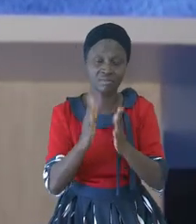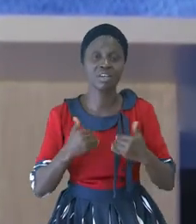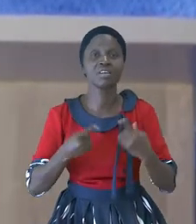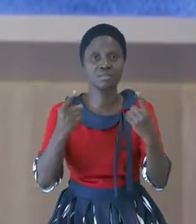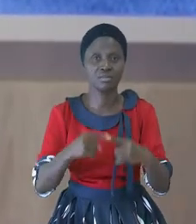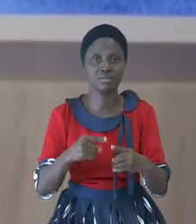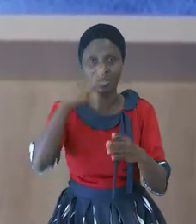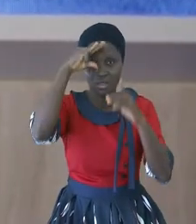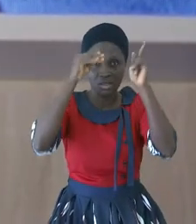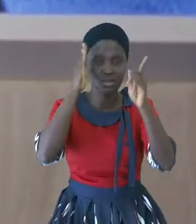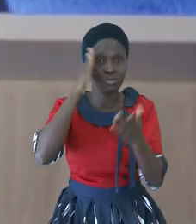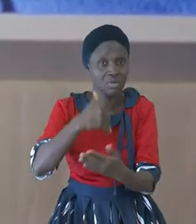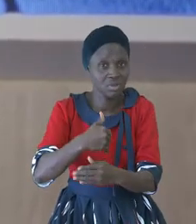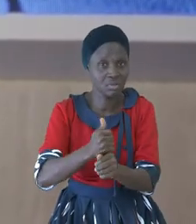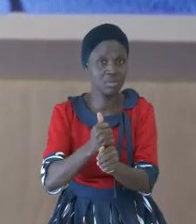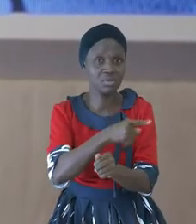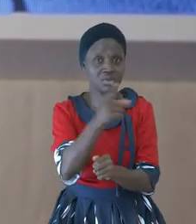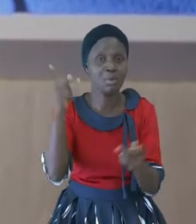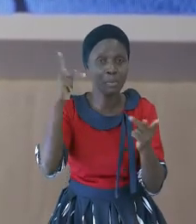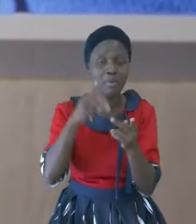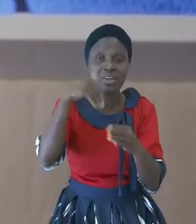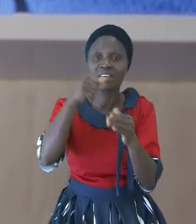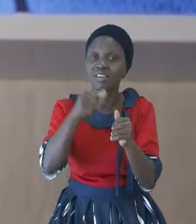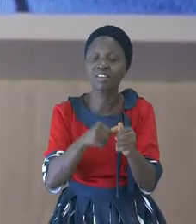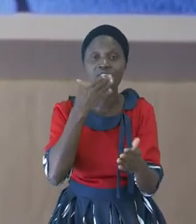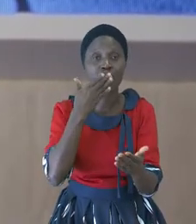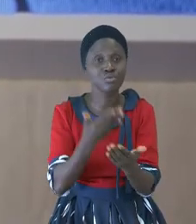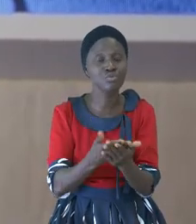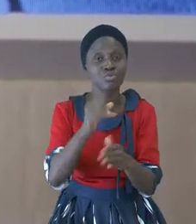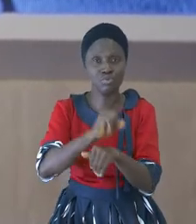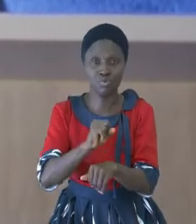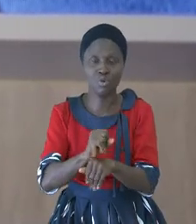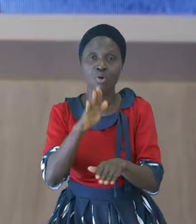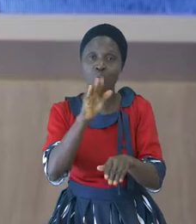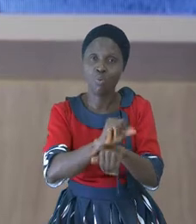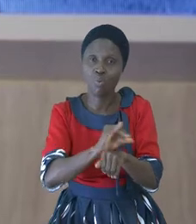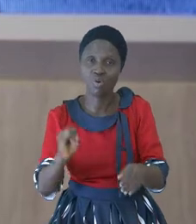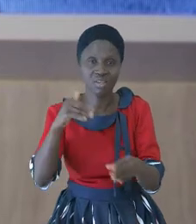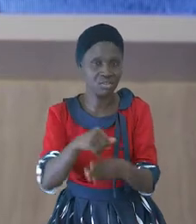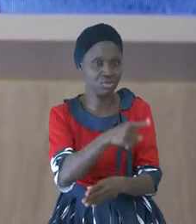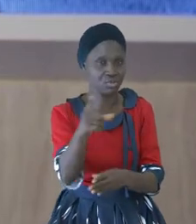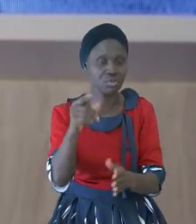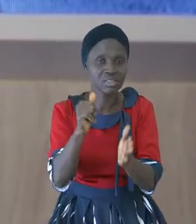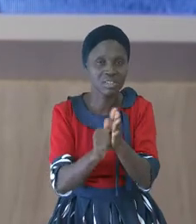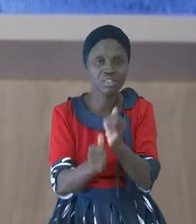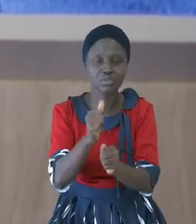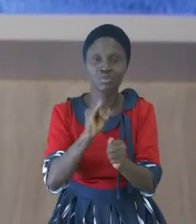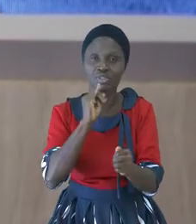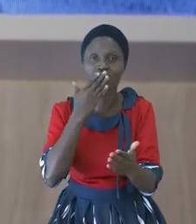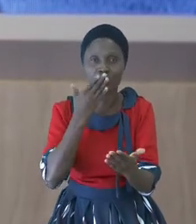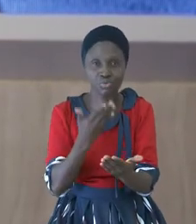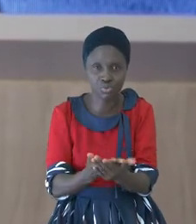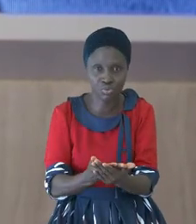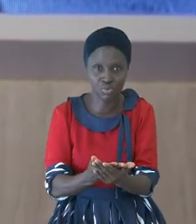work to do his will, working in you that which is well